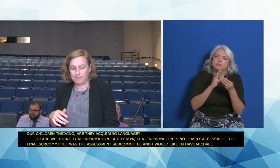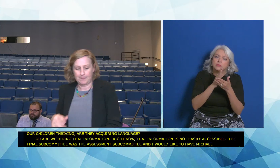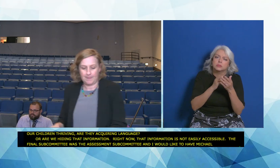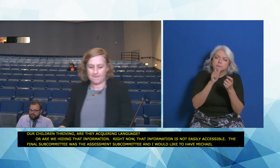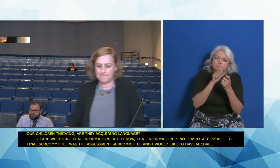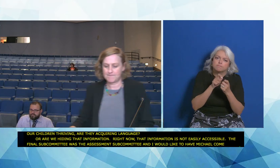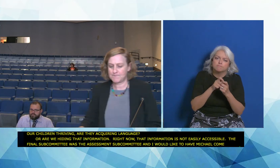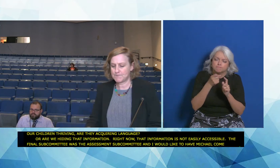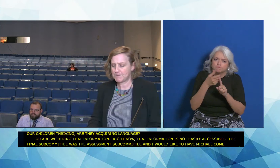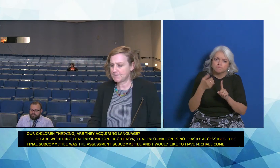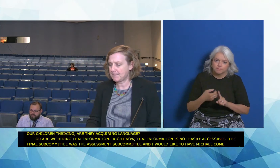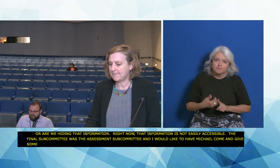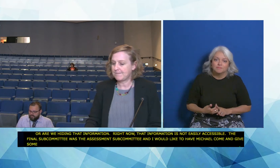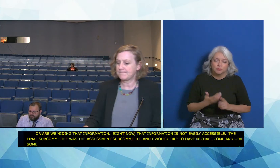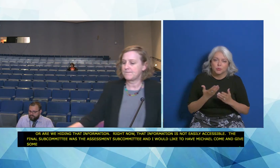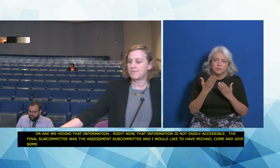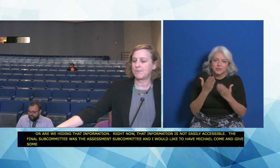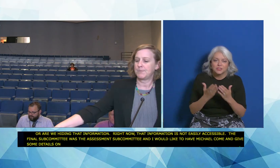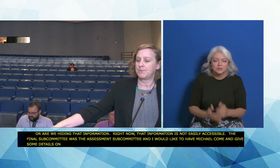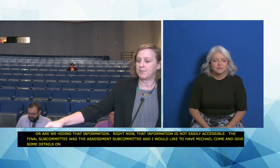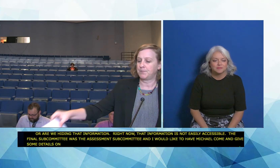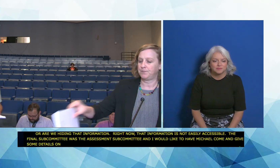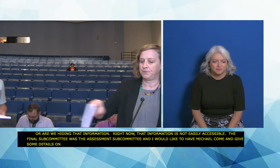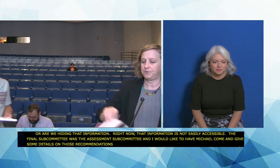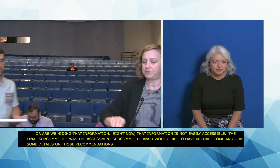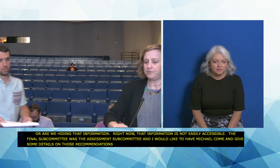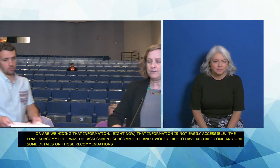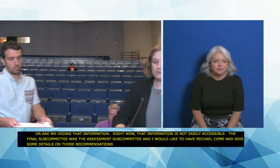details on those recommendations.